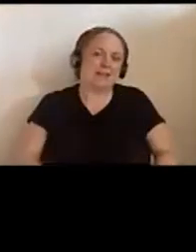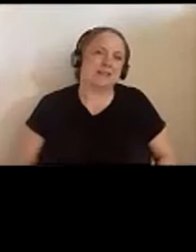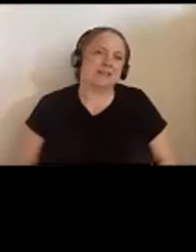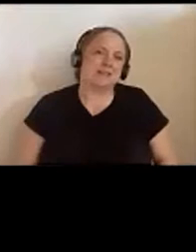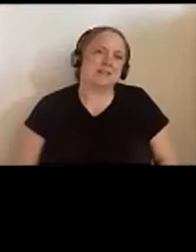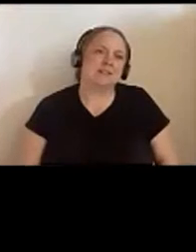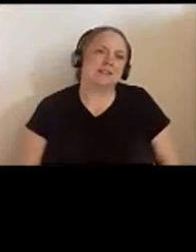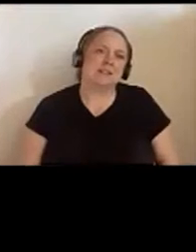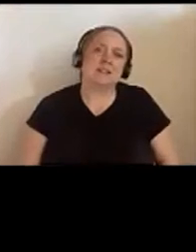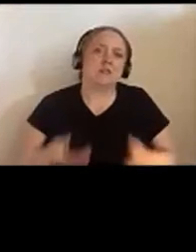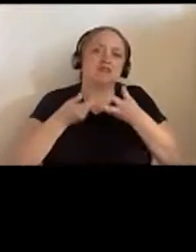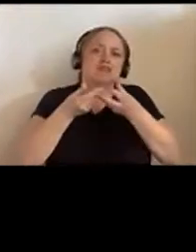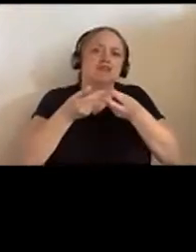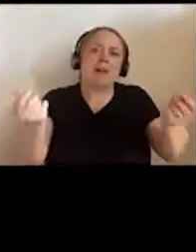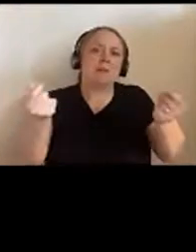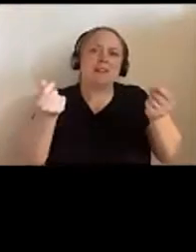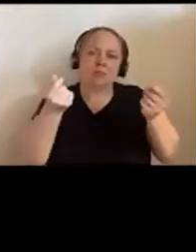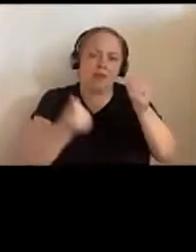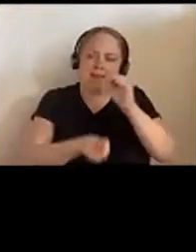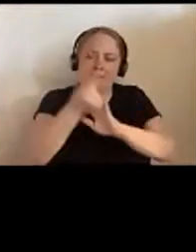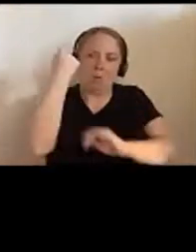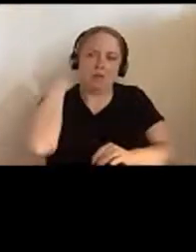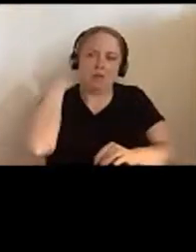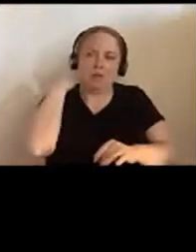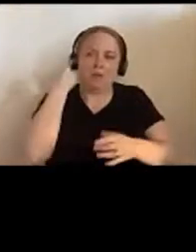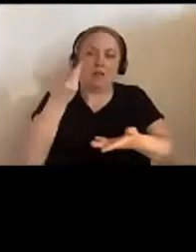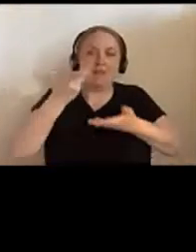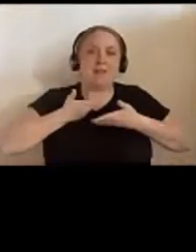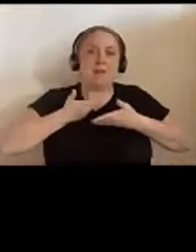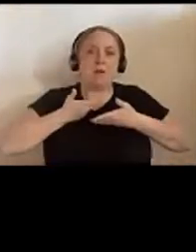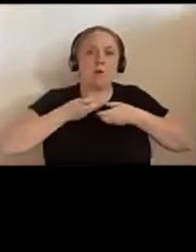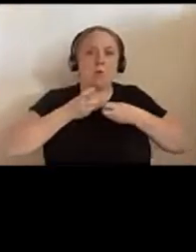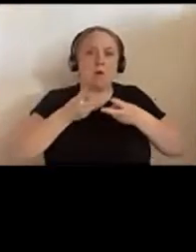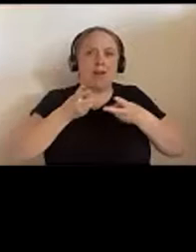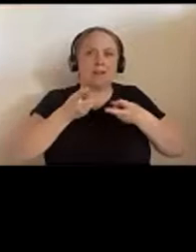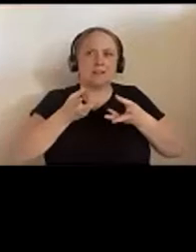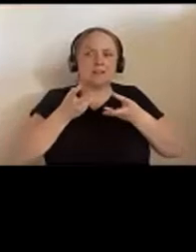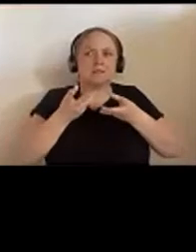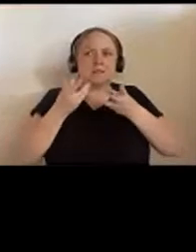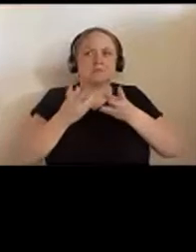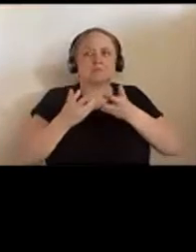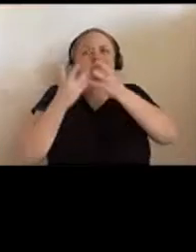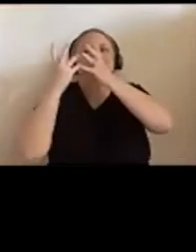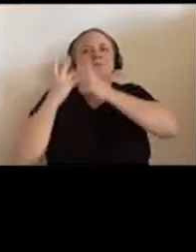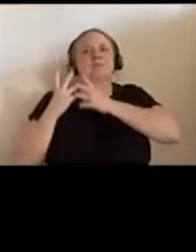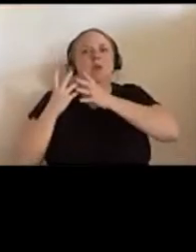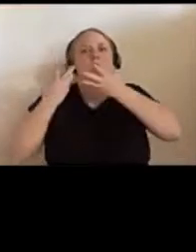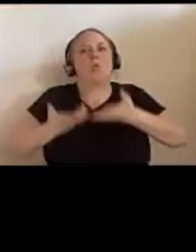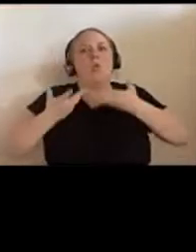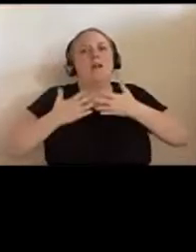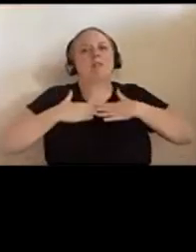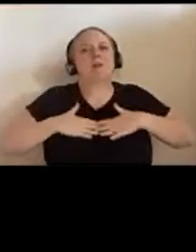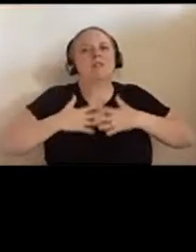it remedies what happened, but it just gives us a way to hold the weight of those bodies because they've kind of disappeared into